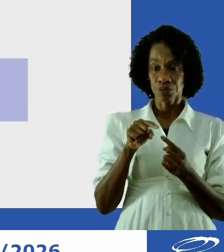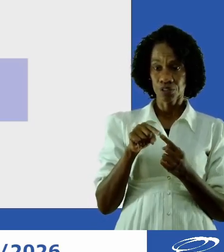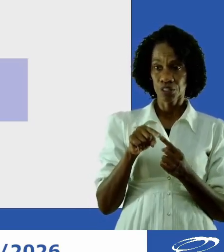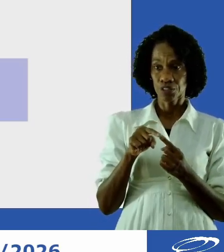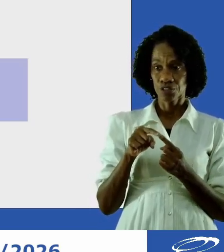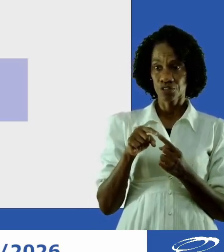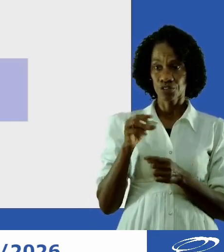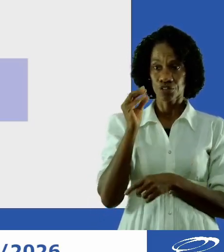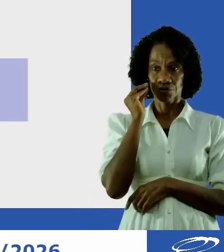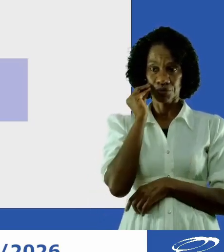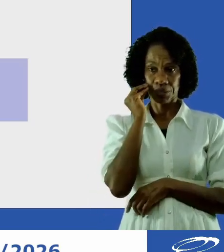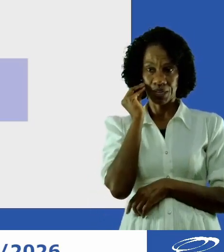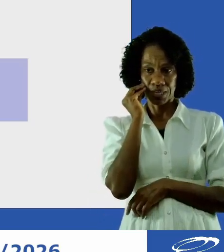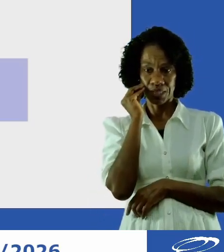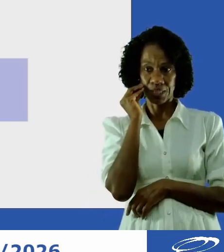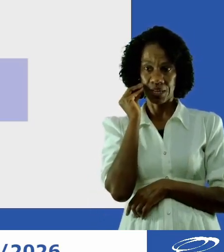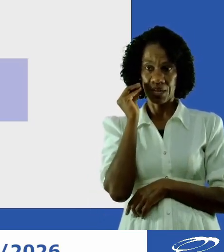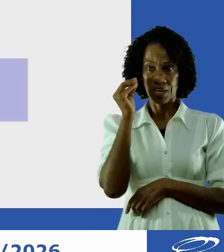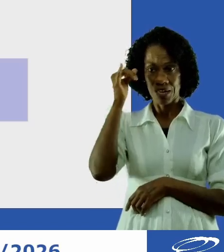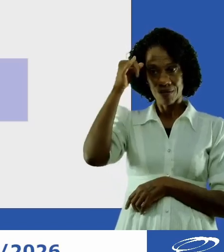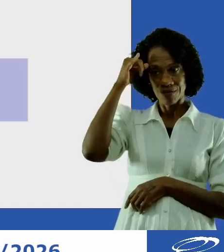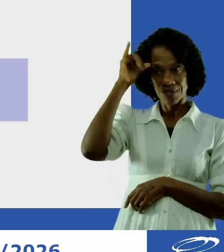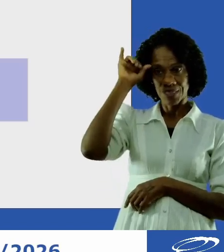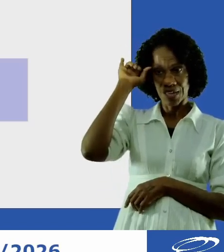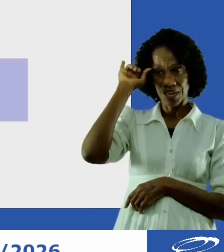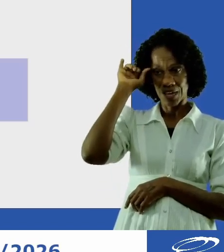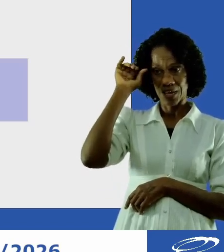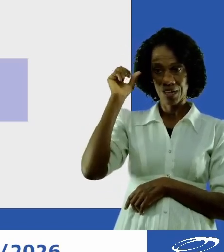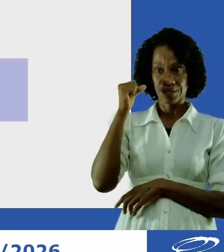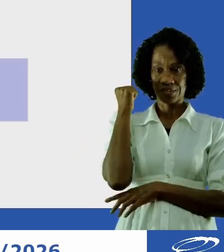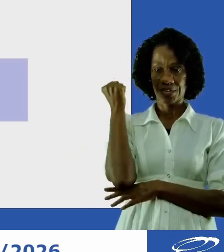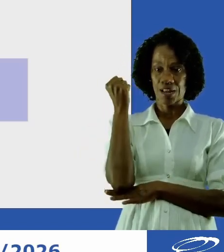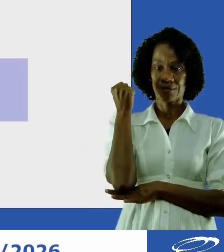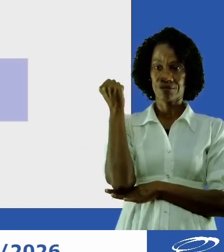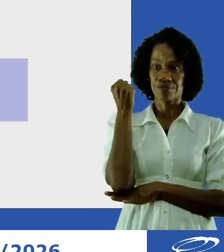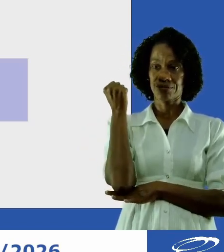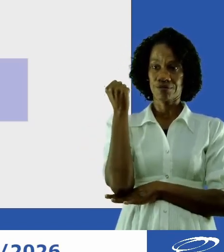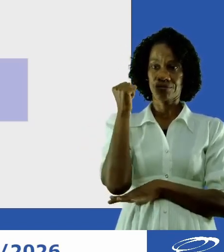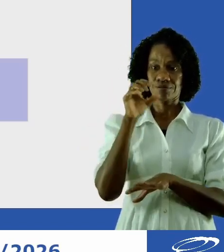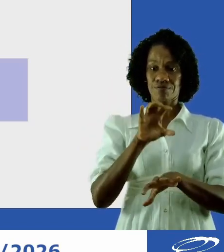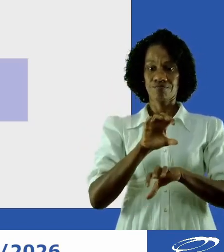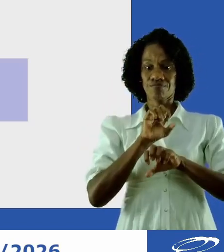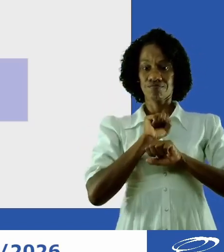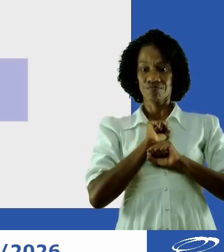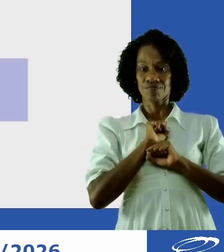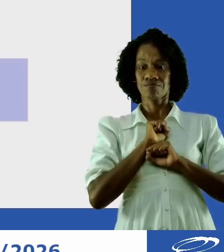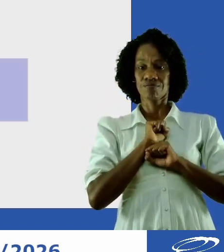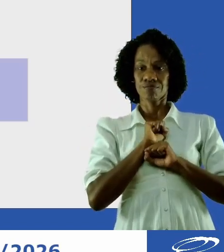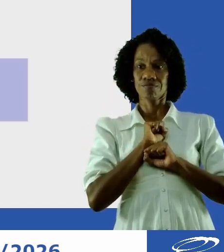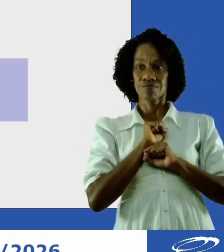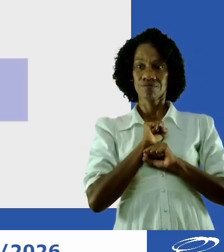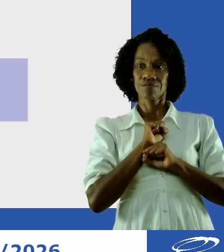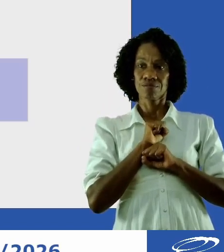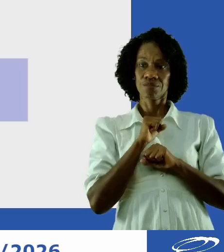extended antimicrobial therapy and what means suppressive therapy. In this consensus, I hope it would be helpful for